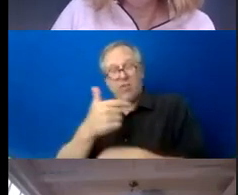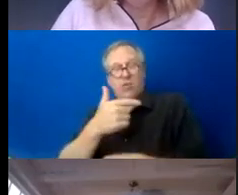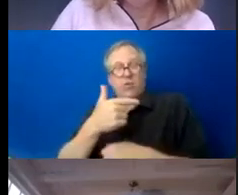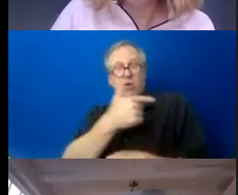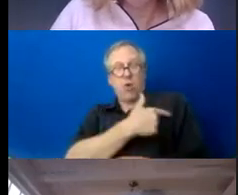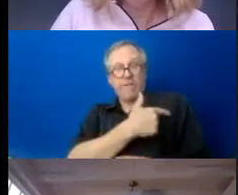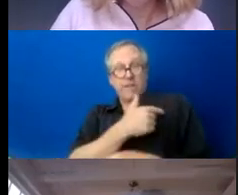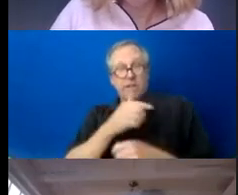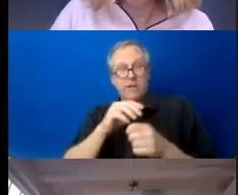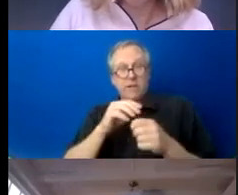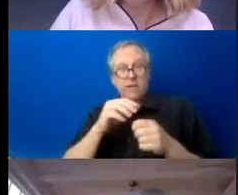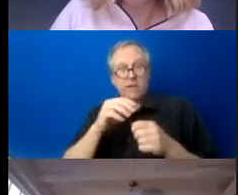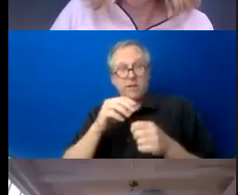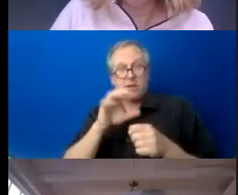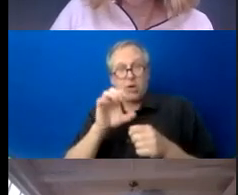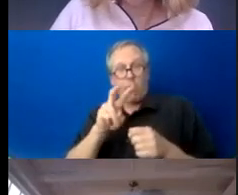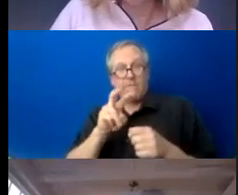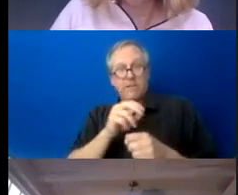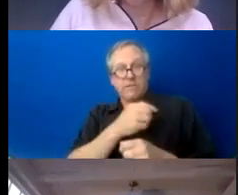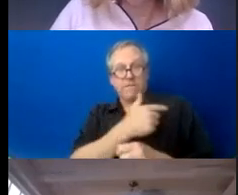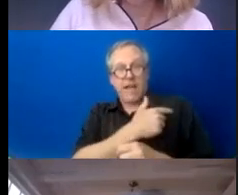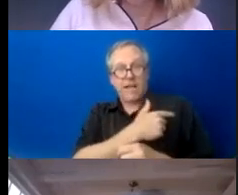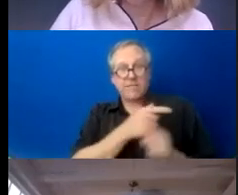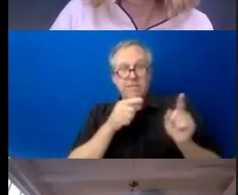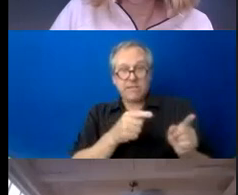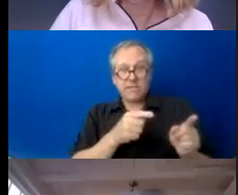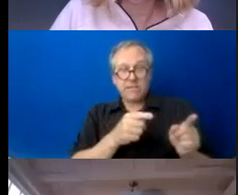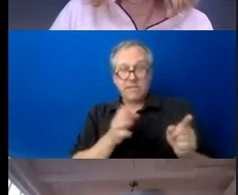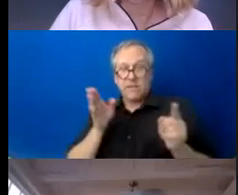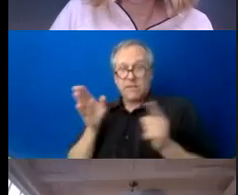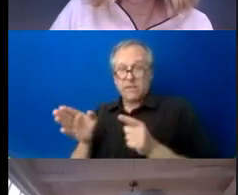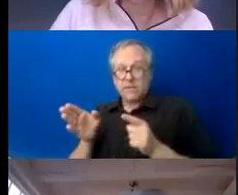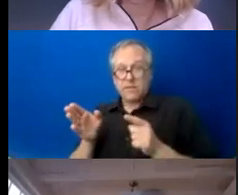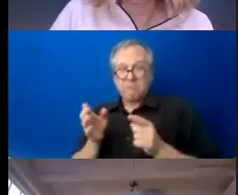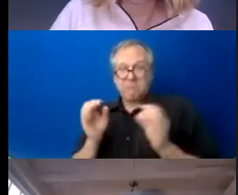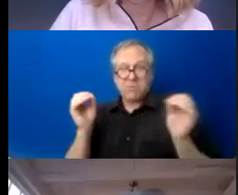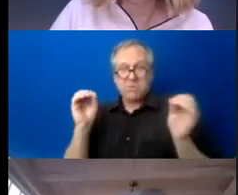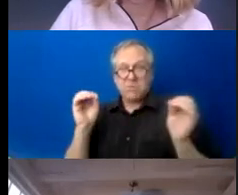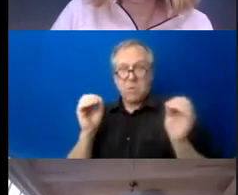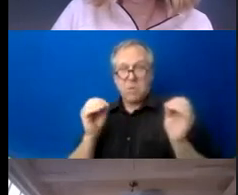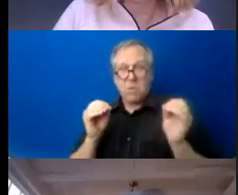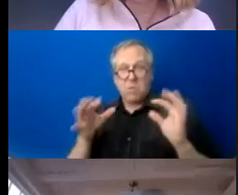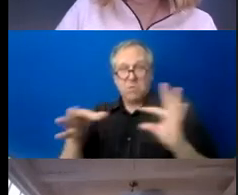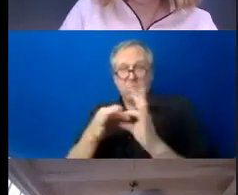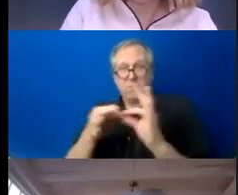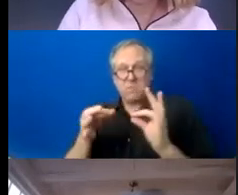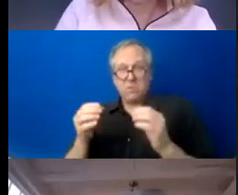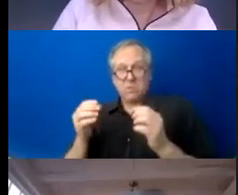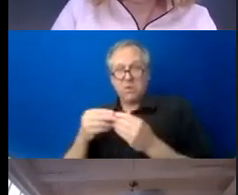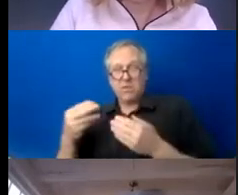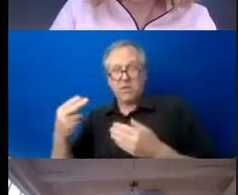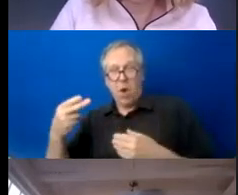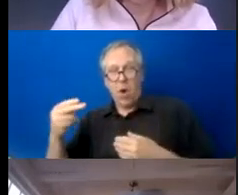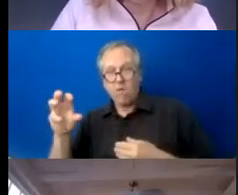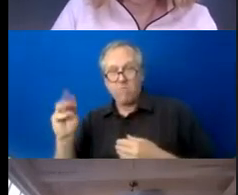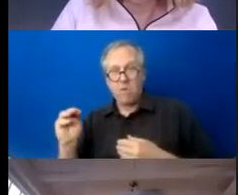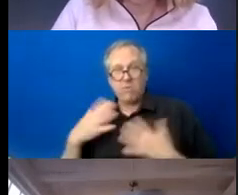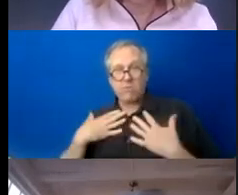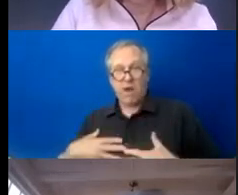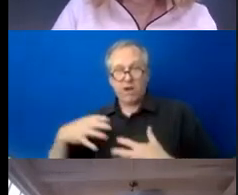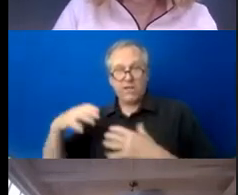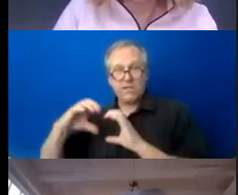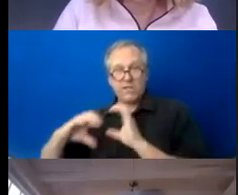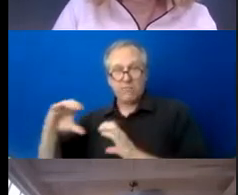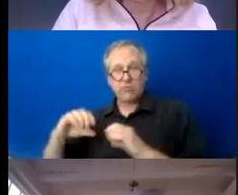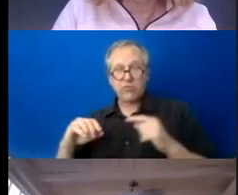vaccines, like there's no real biologic pathway in which this would affect hormones. Mhm. The